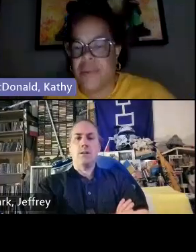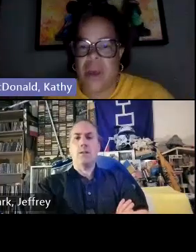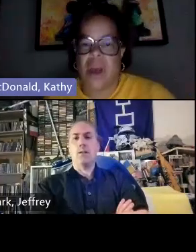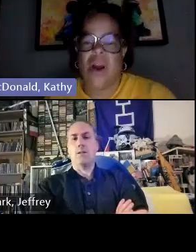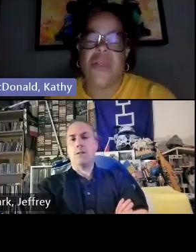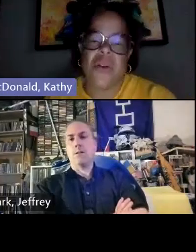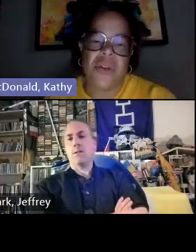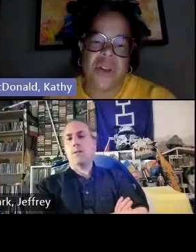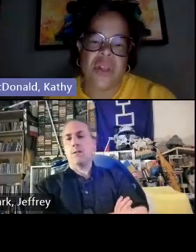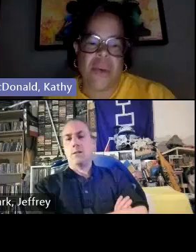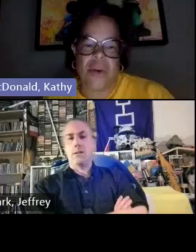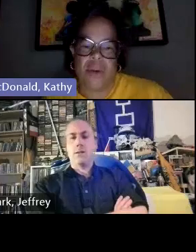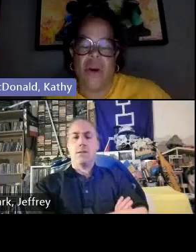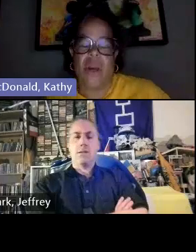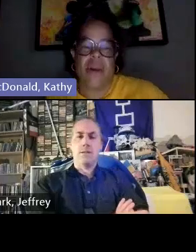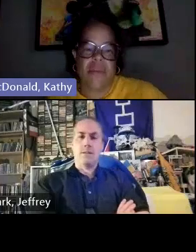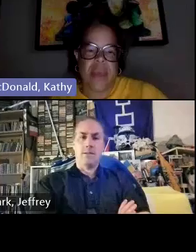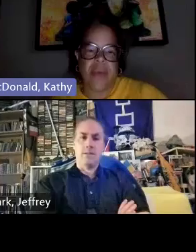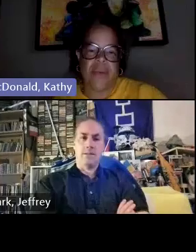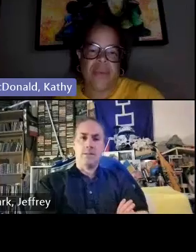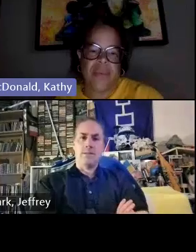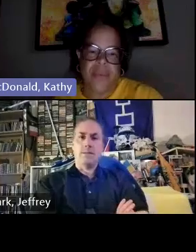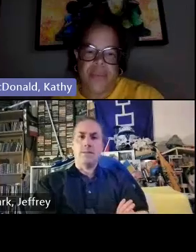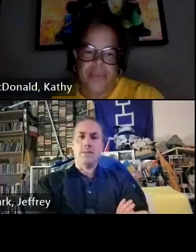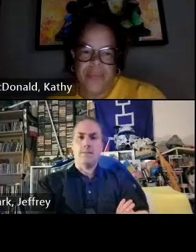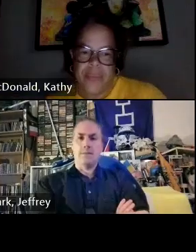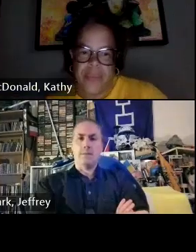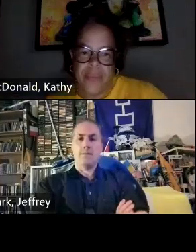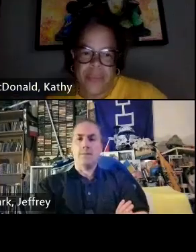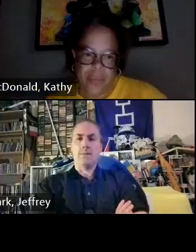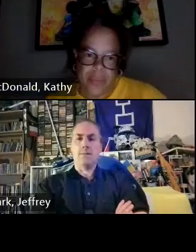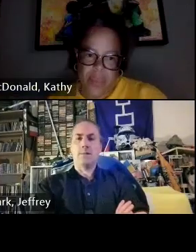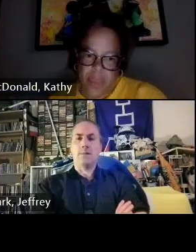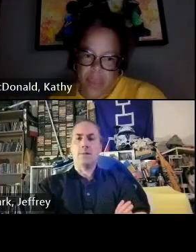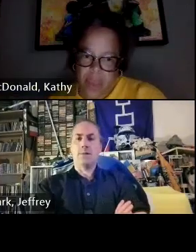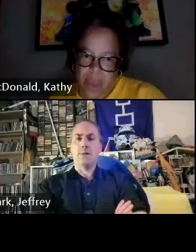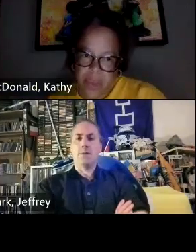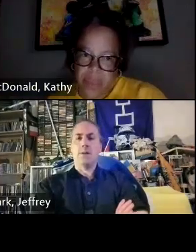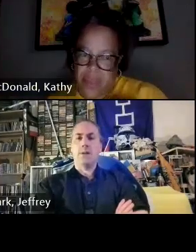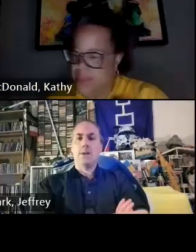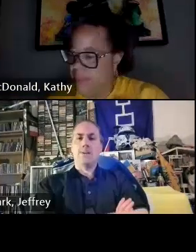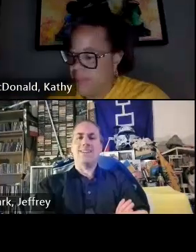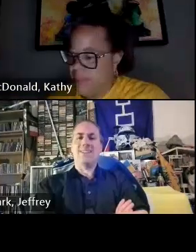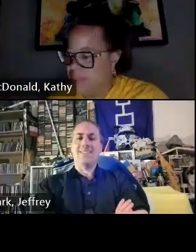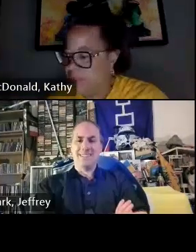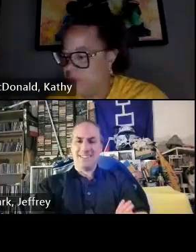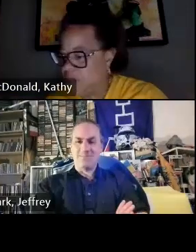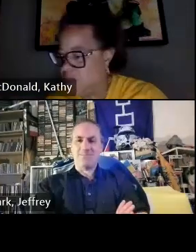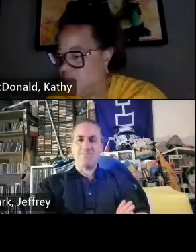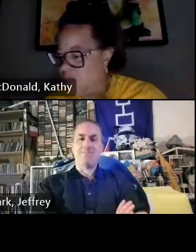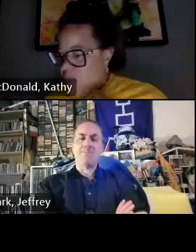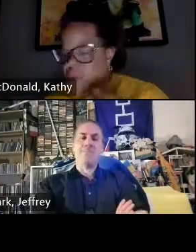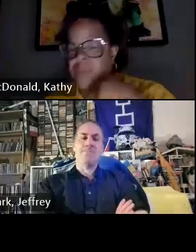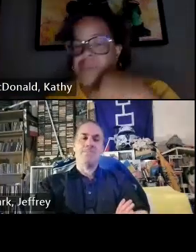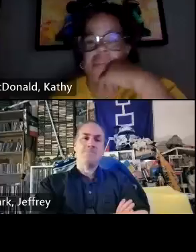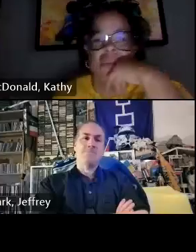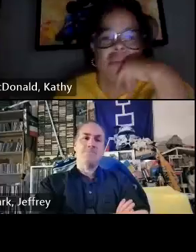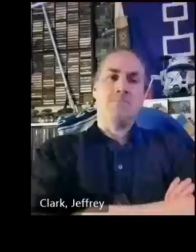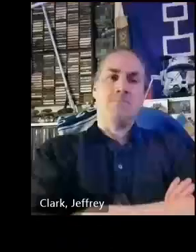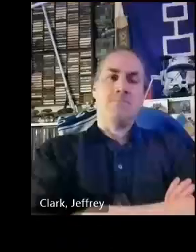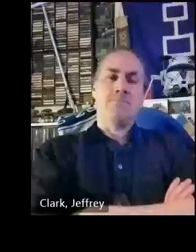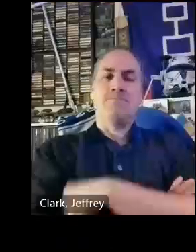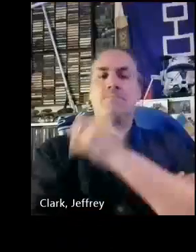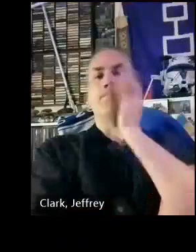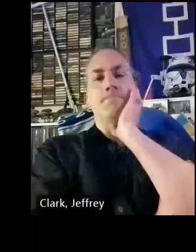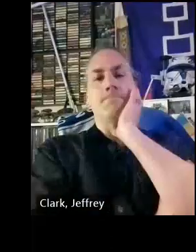Okay, I thought it was the other way around. Okay, thank you. Okay, we're going to quickly so put this